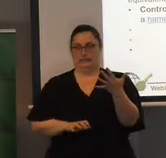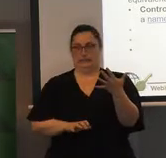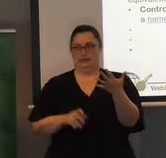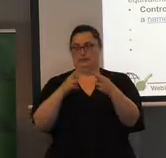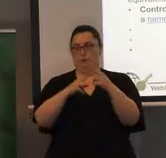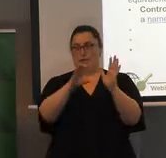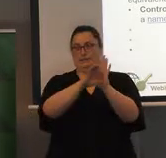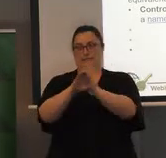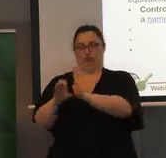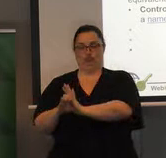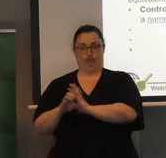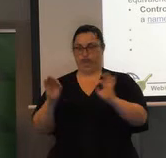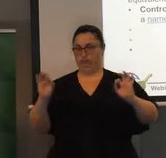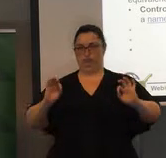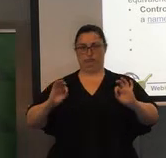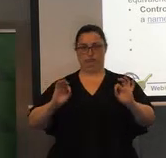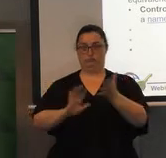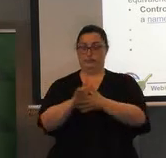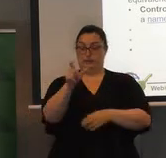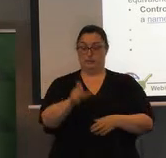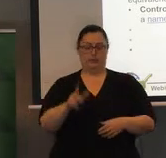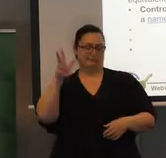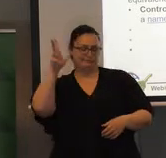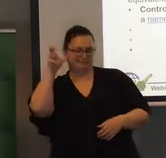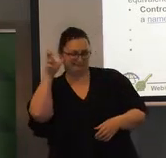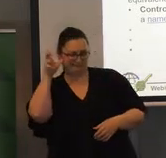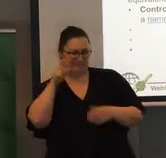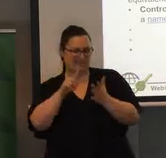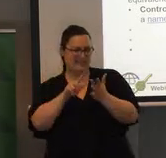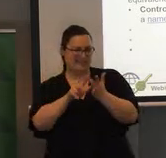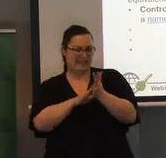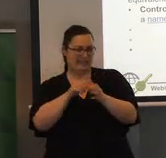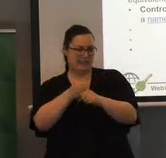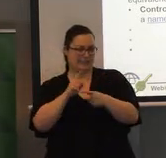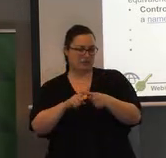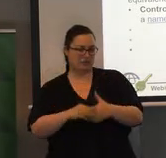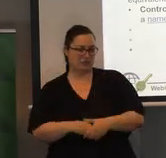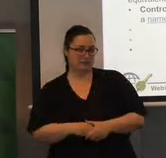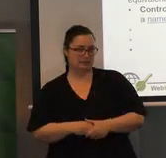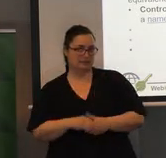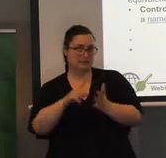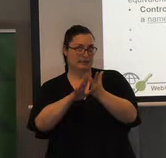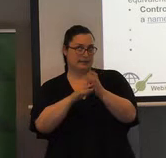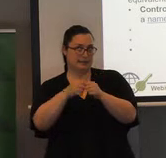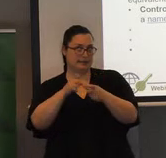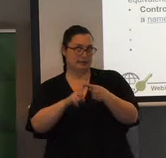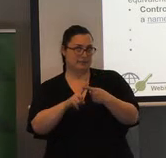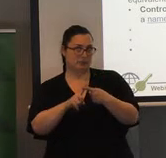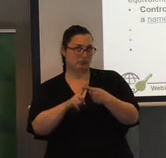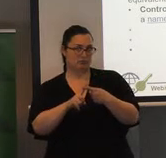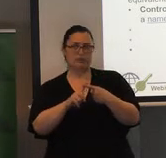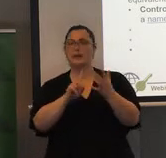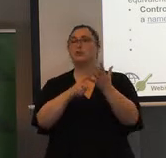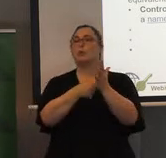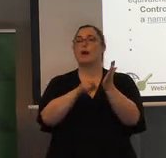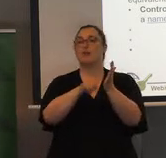applied to any of those images. So all the person would hear would be either image and nothing, or image